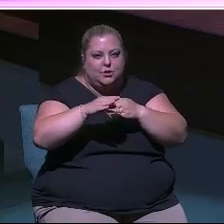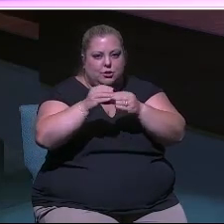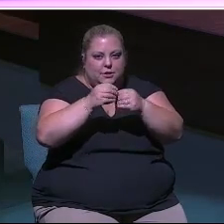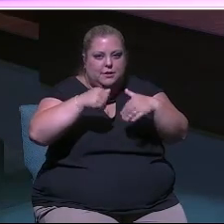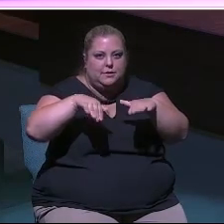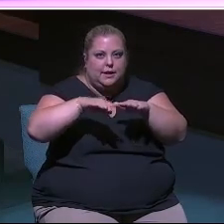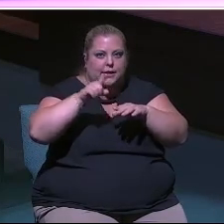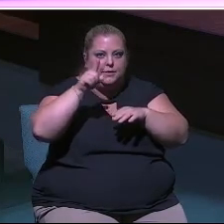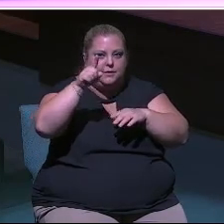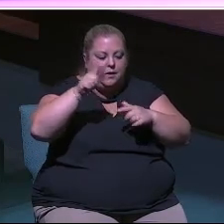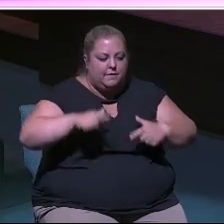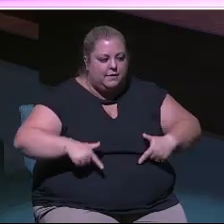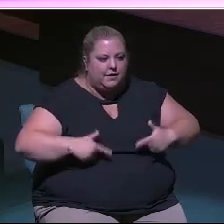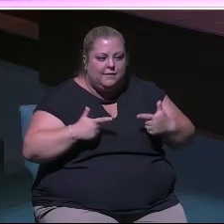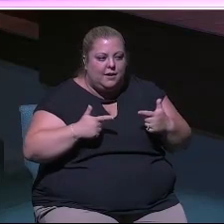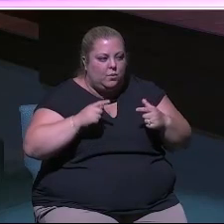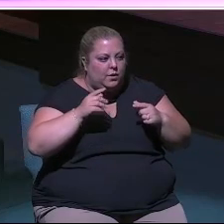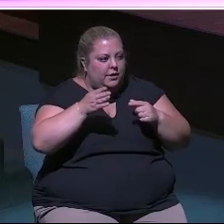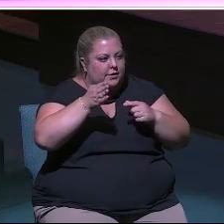where death is no more.